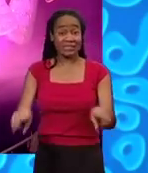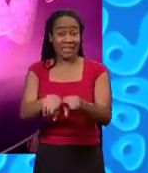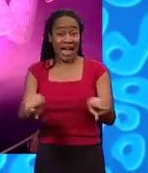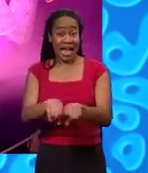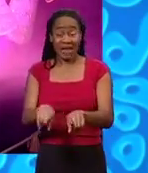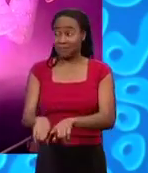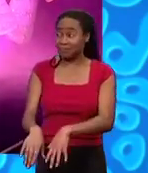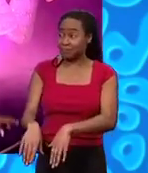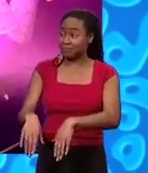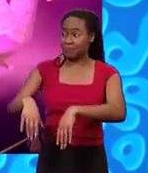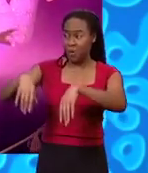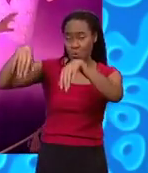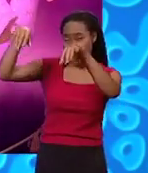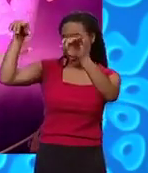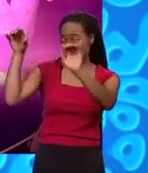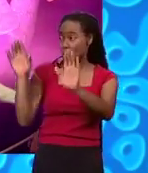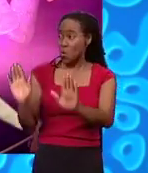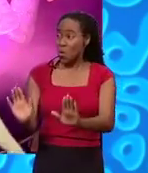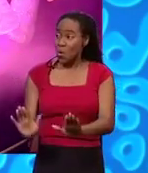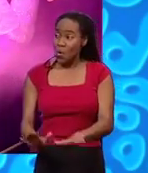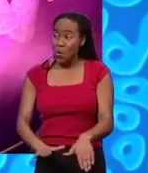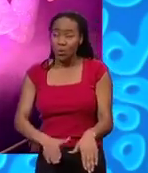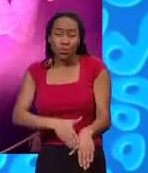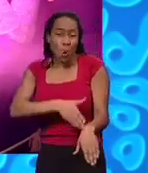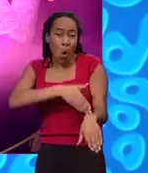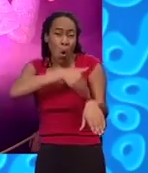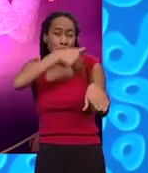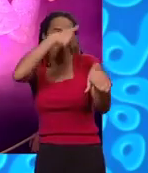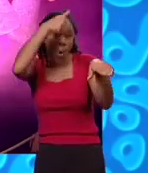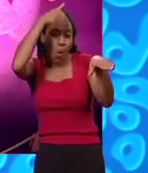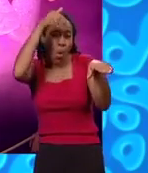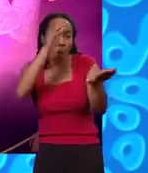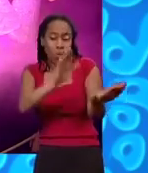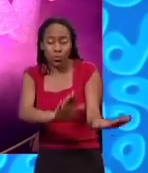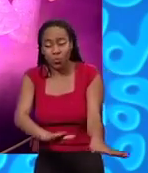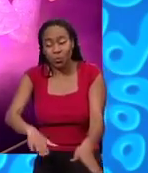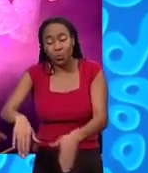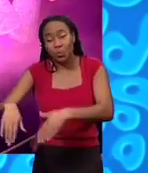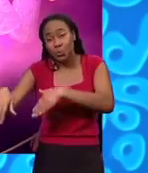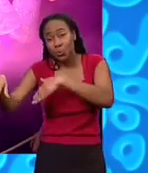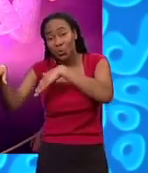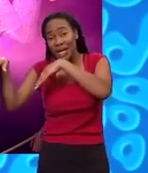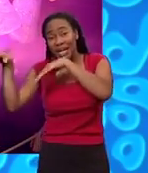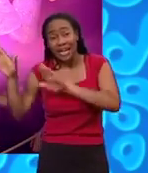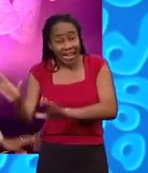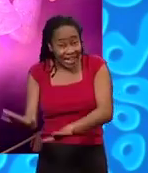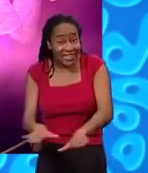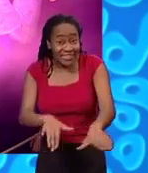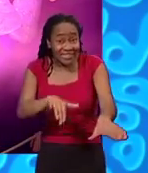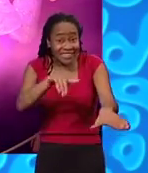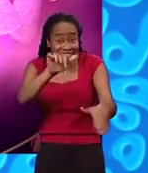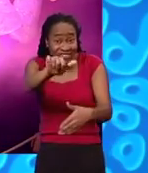movements. Big, slow swings. Yeah, that's